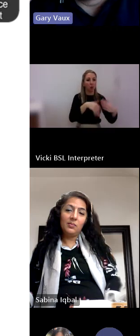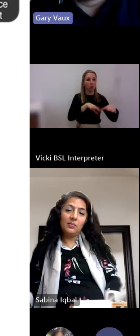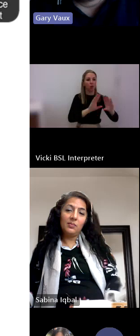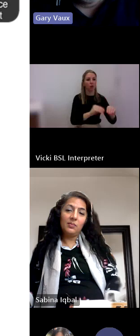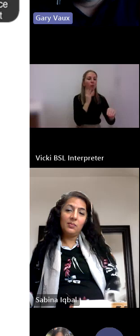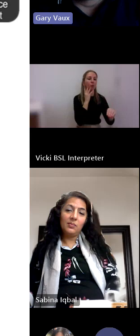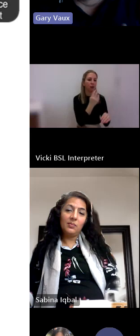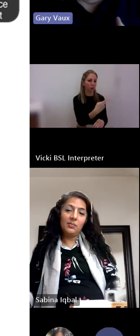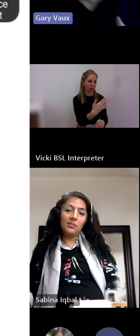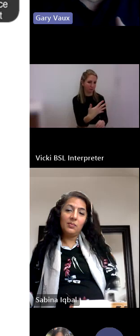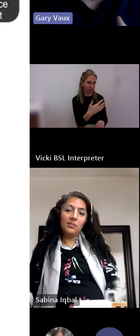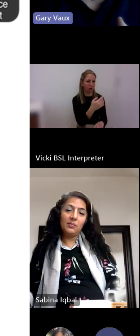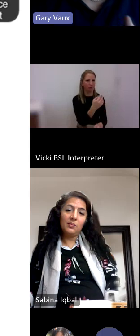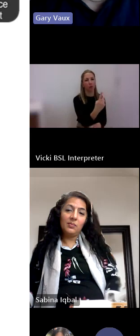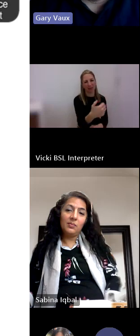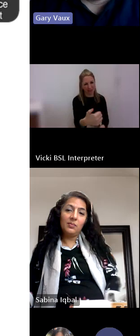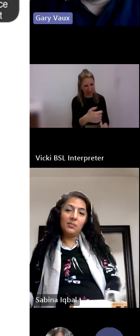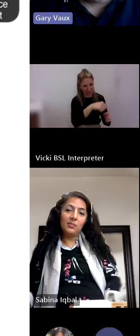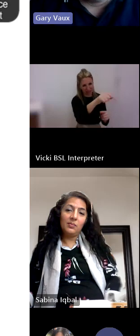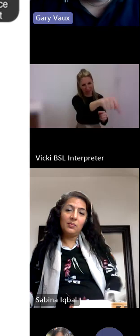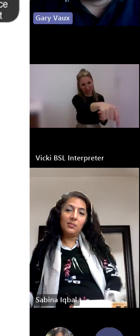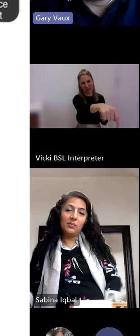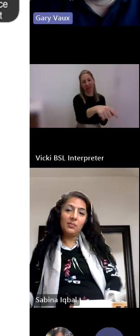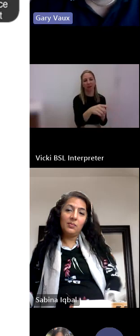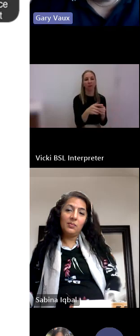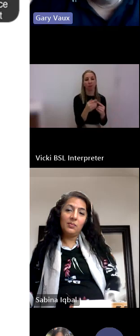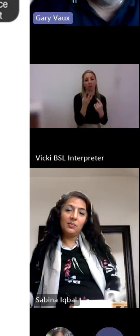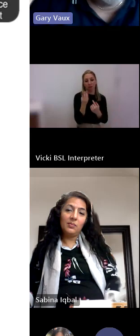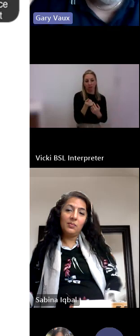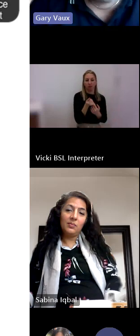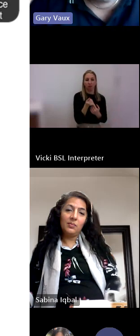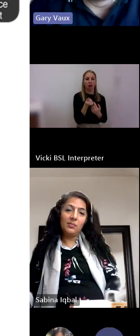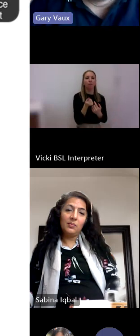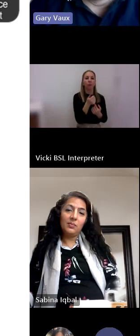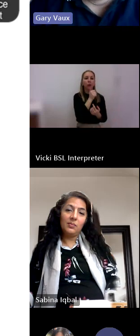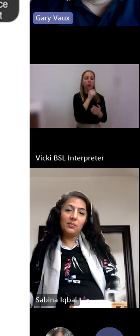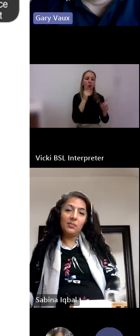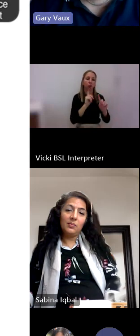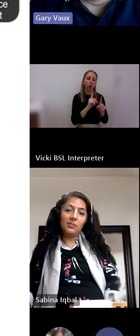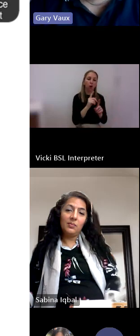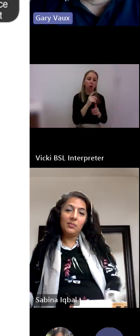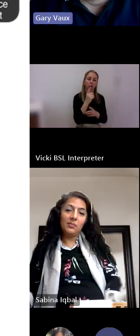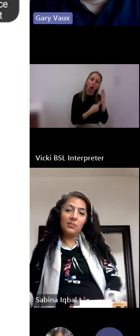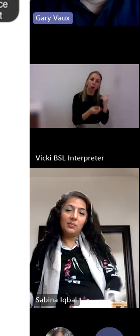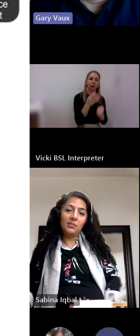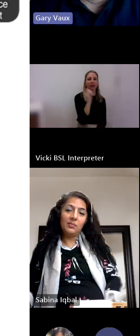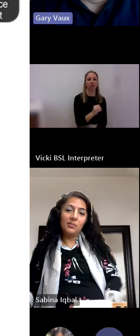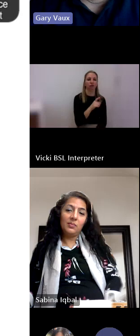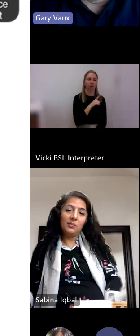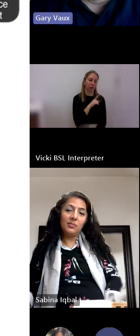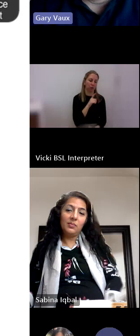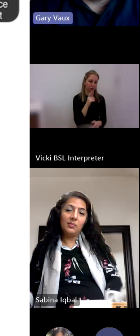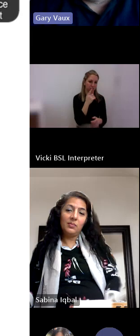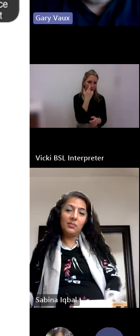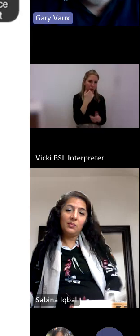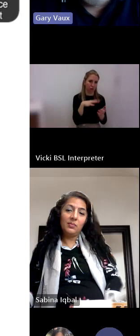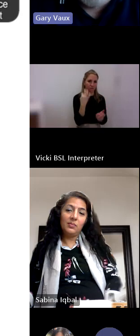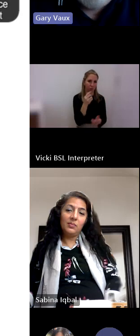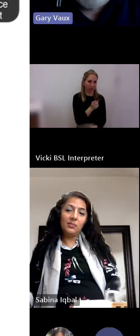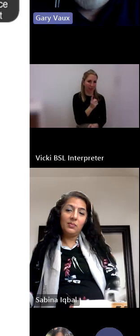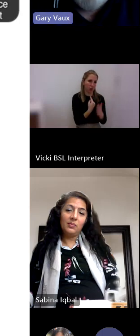25, 26. A lot of people took out interest only mortgages because it was all that they could afford. So there's a